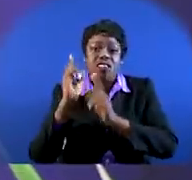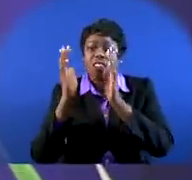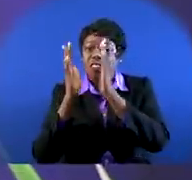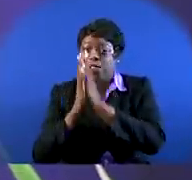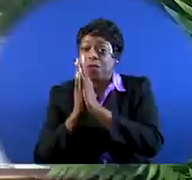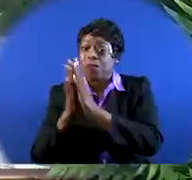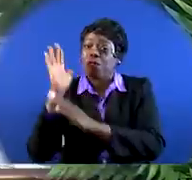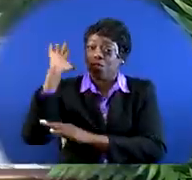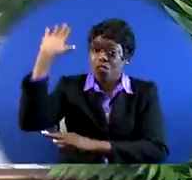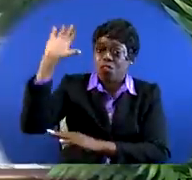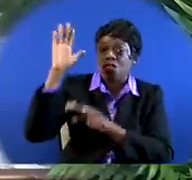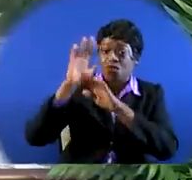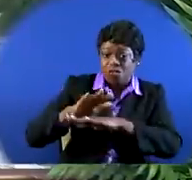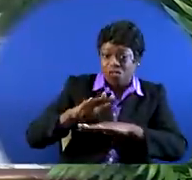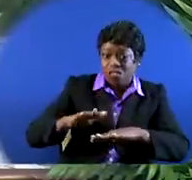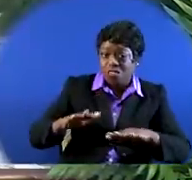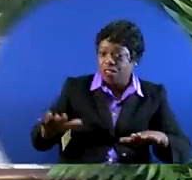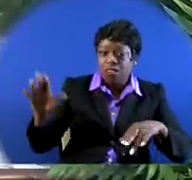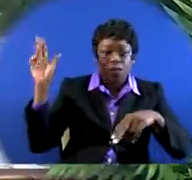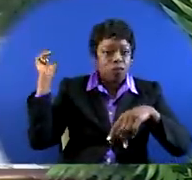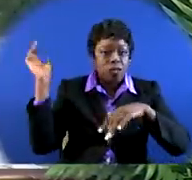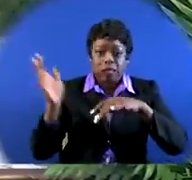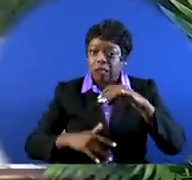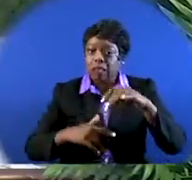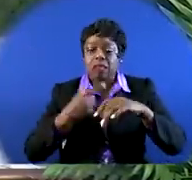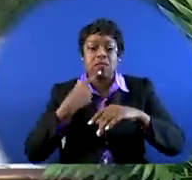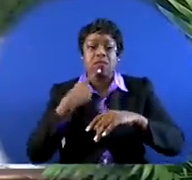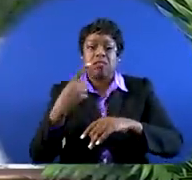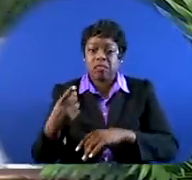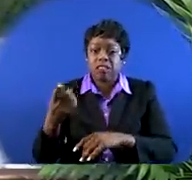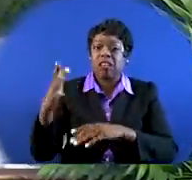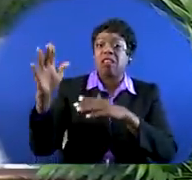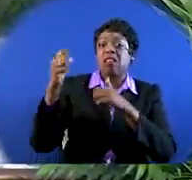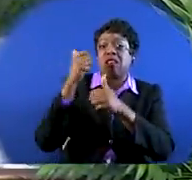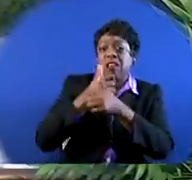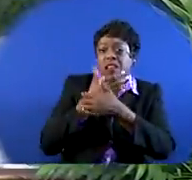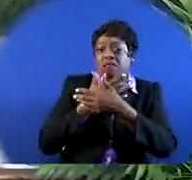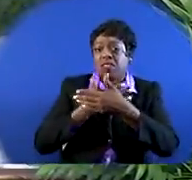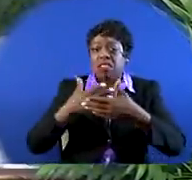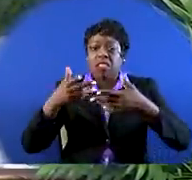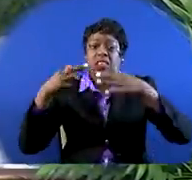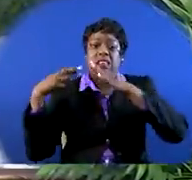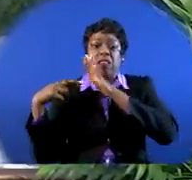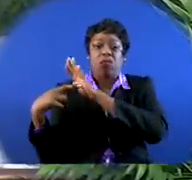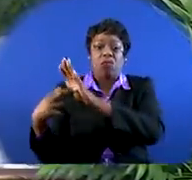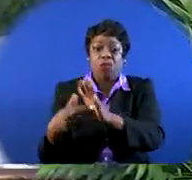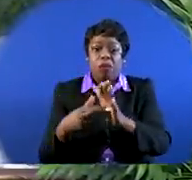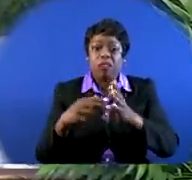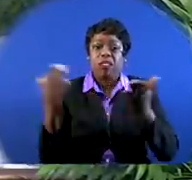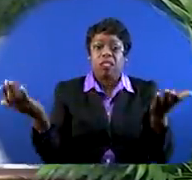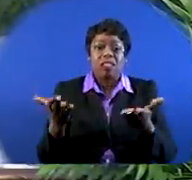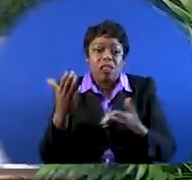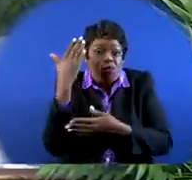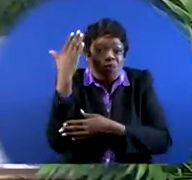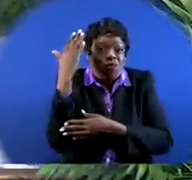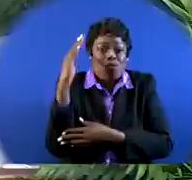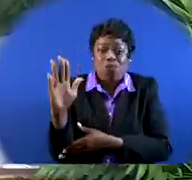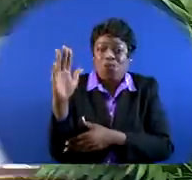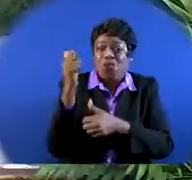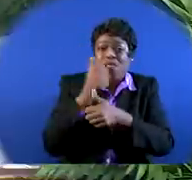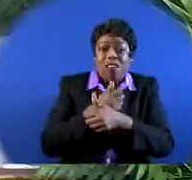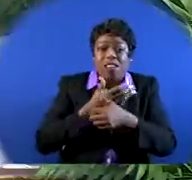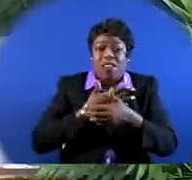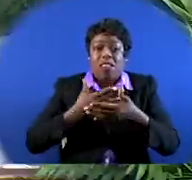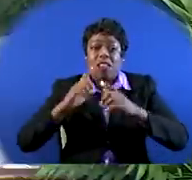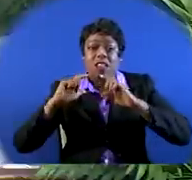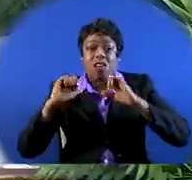of your children. So we can't talk about everything that's represented in the cathedral today. We don't know everything that's going on